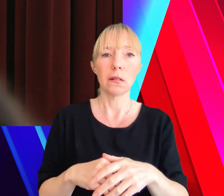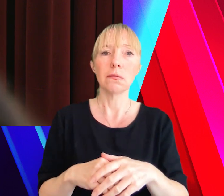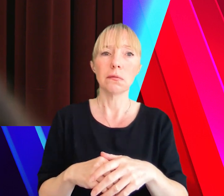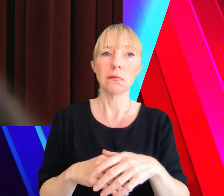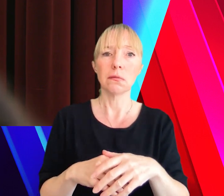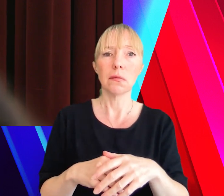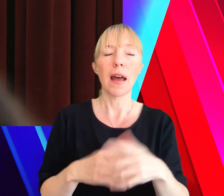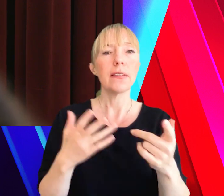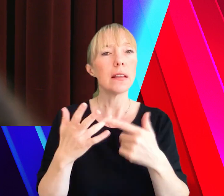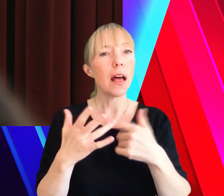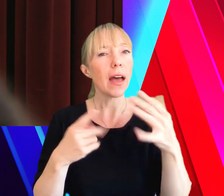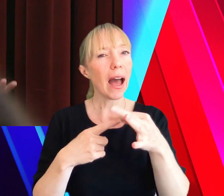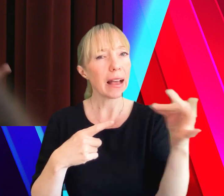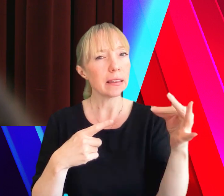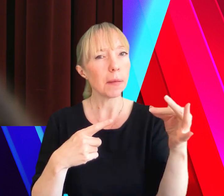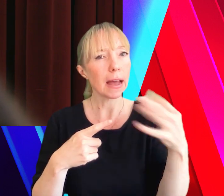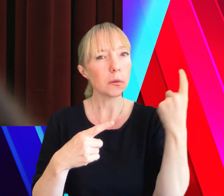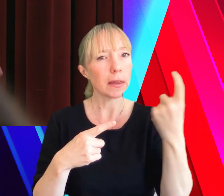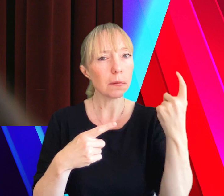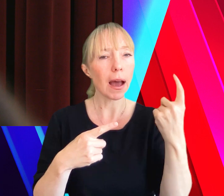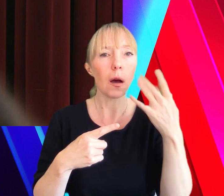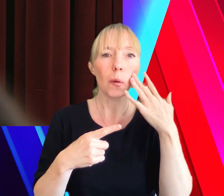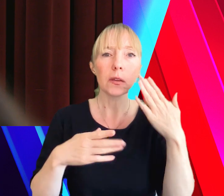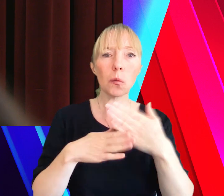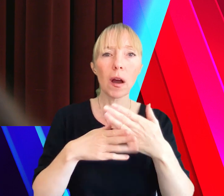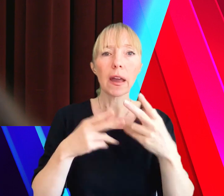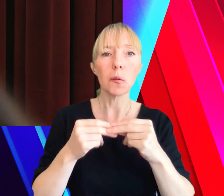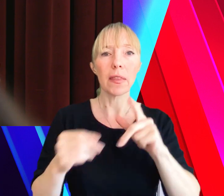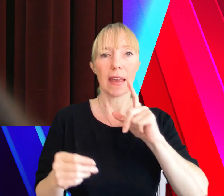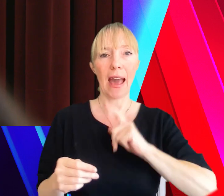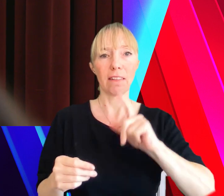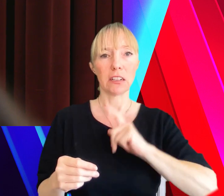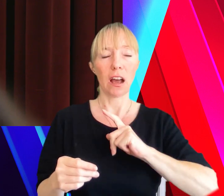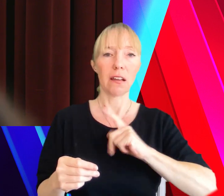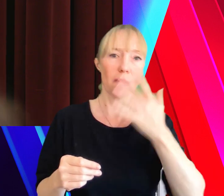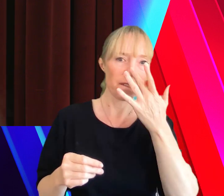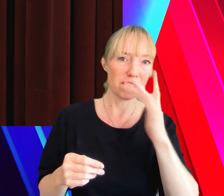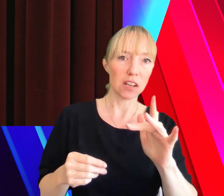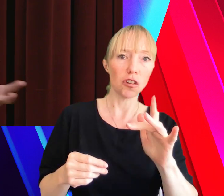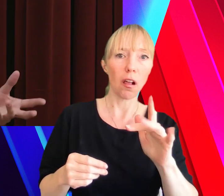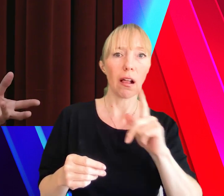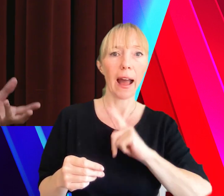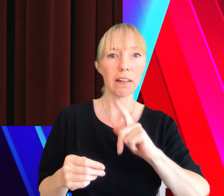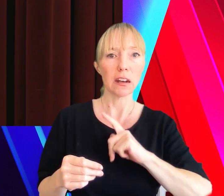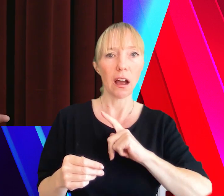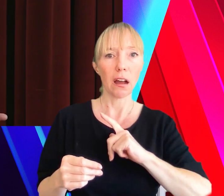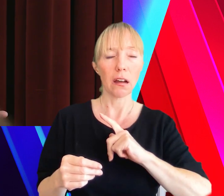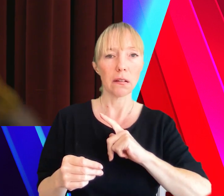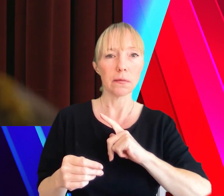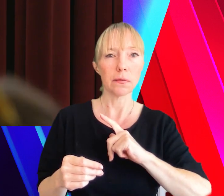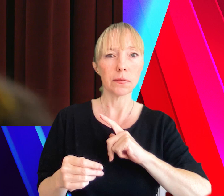way. But I think there's another sort of aspect to this, which is when you're kind of working with characters, say, so